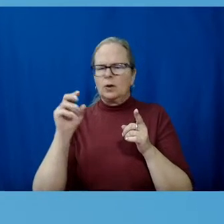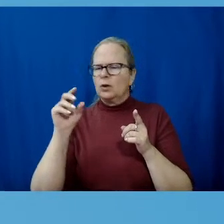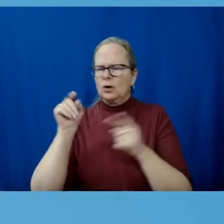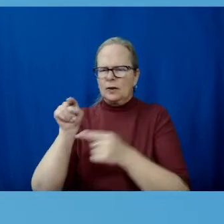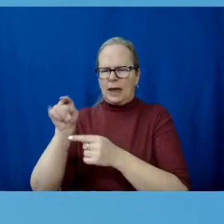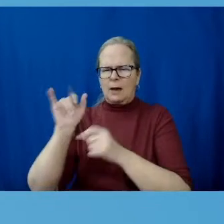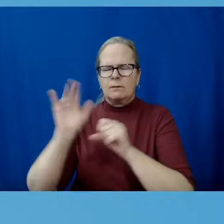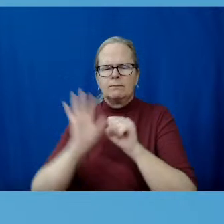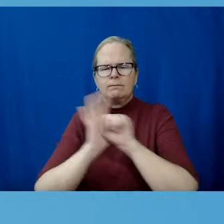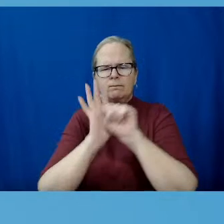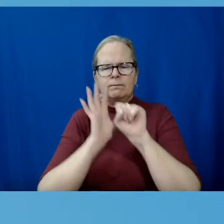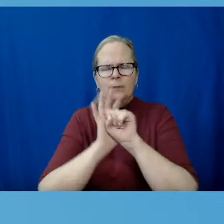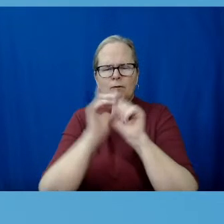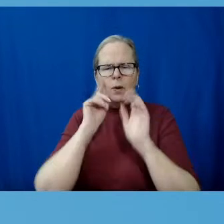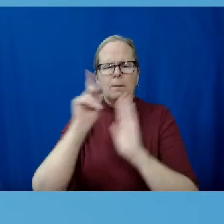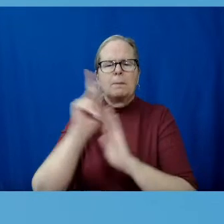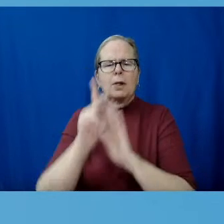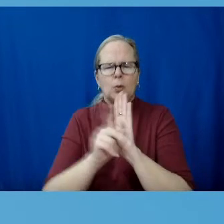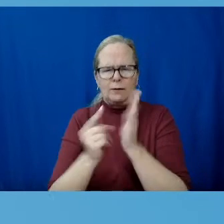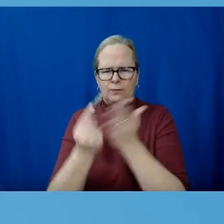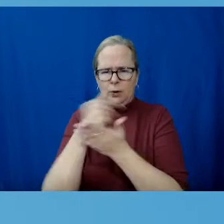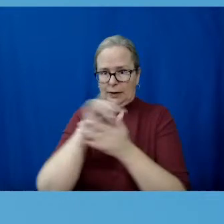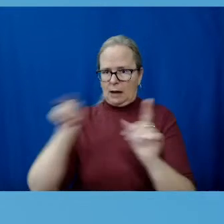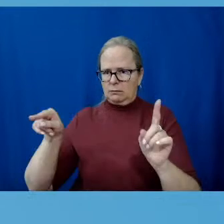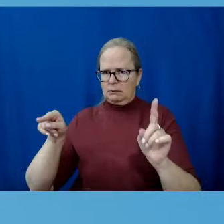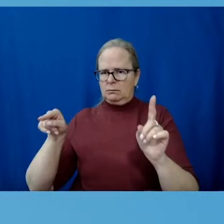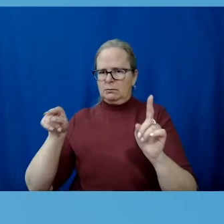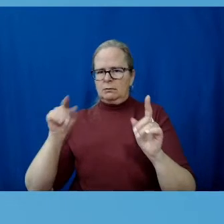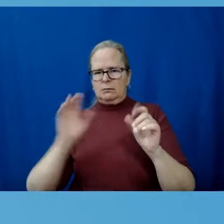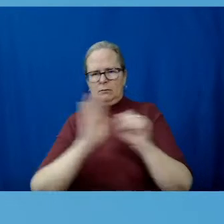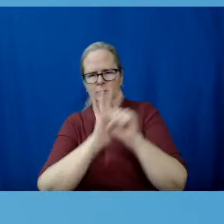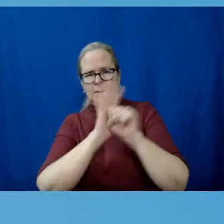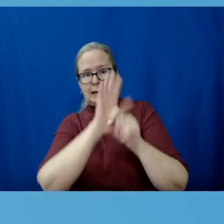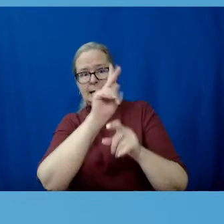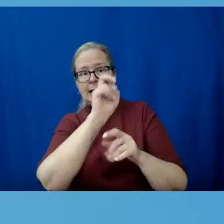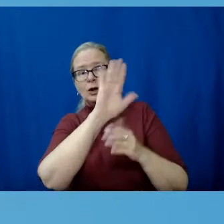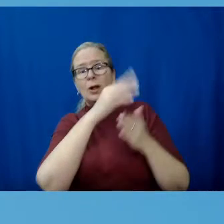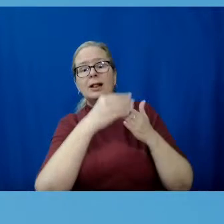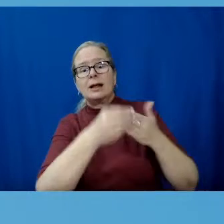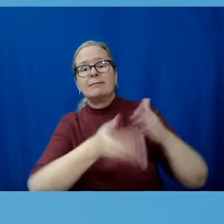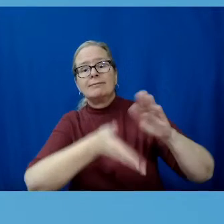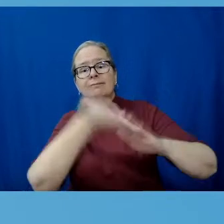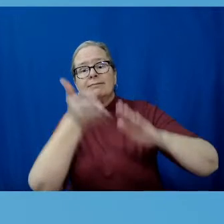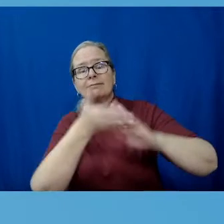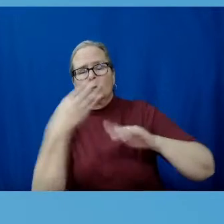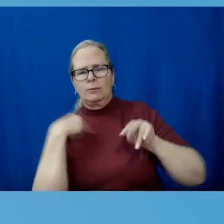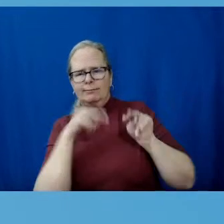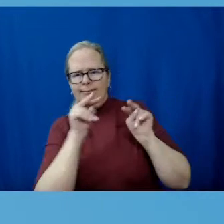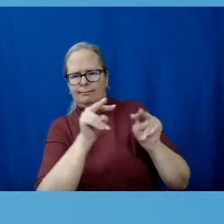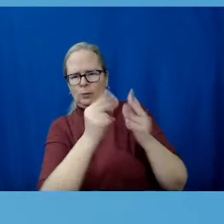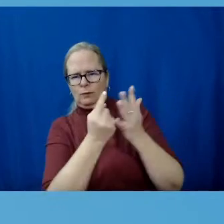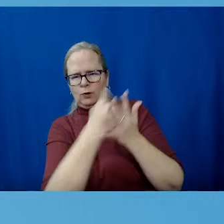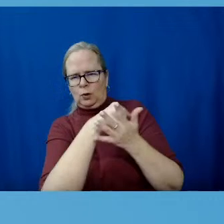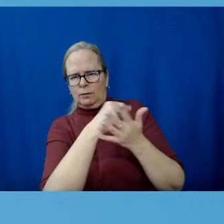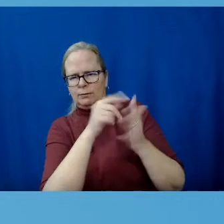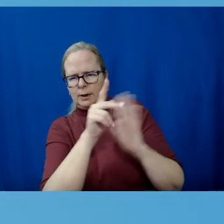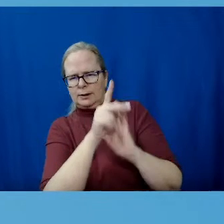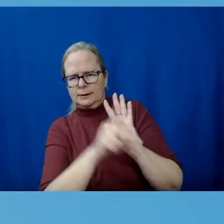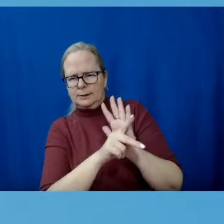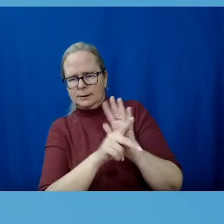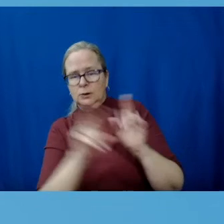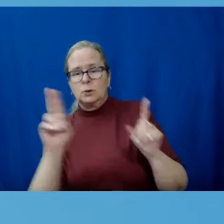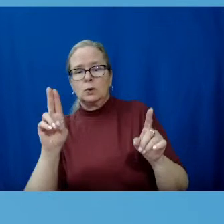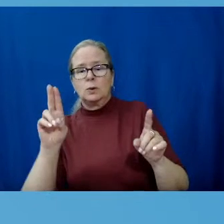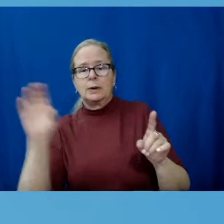UCP headquarters wanted to be in place April 9th in Red Deer. Only those who show up